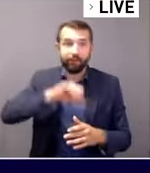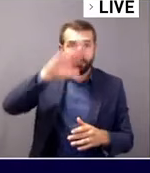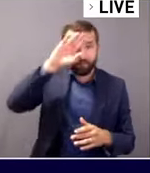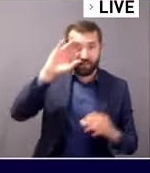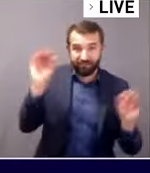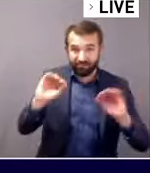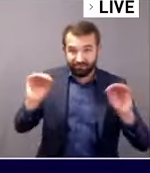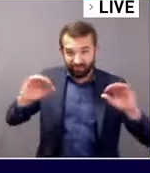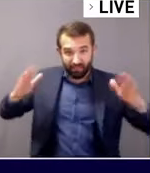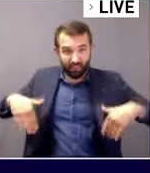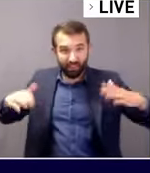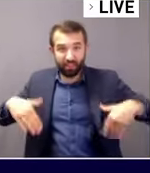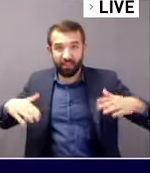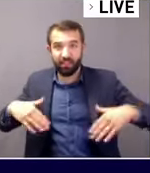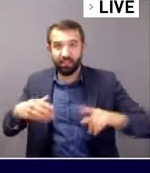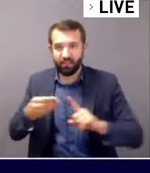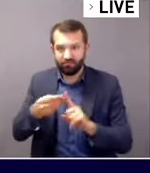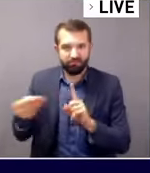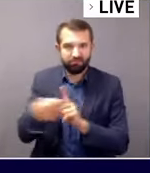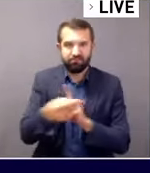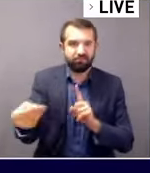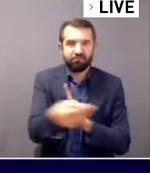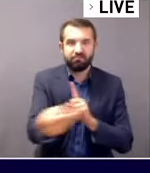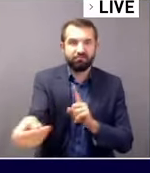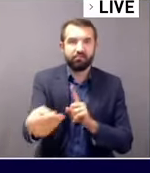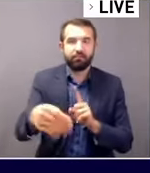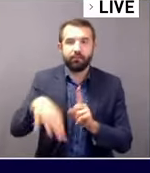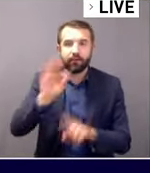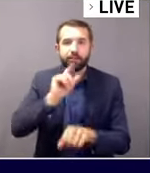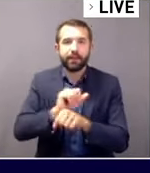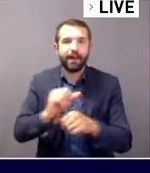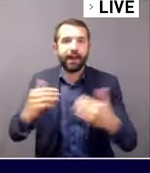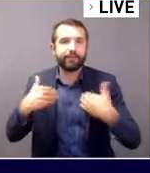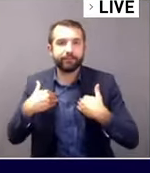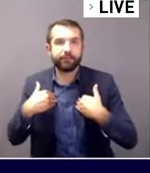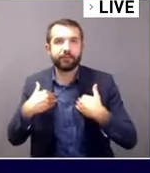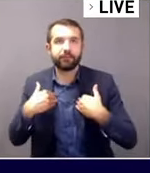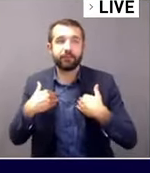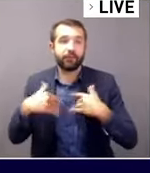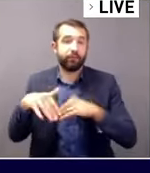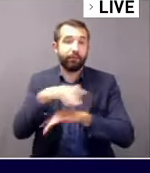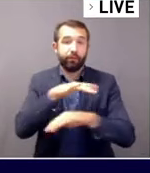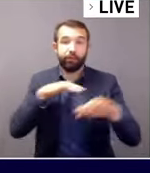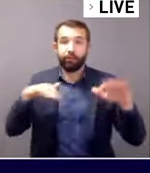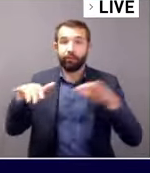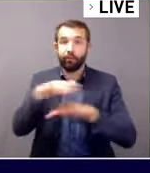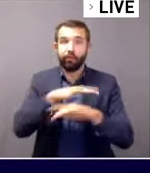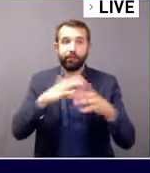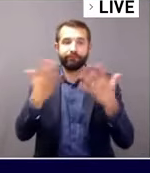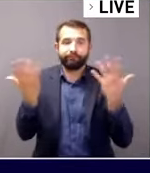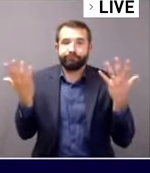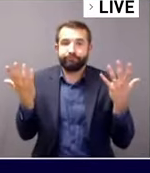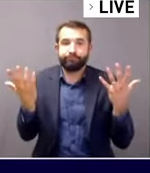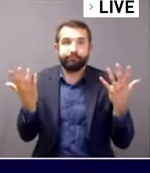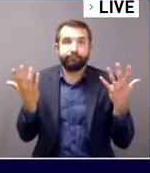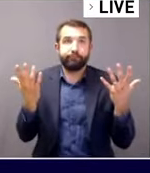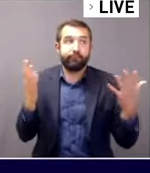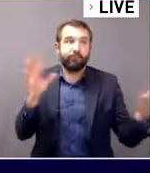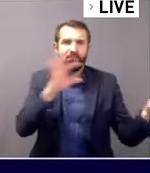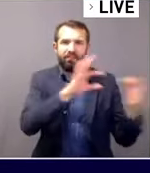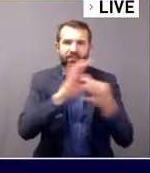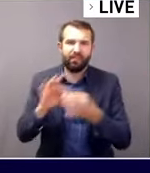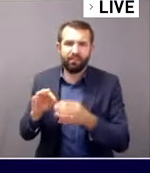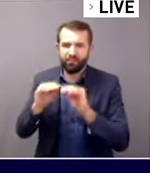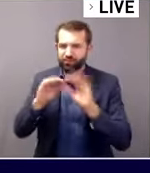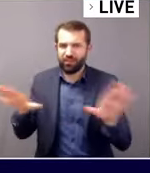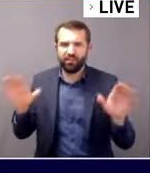their lives who then also test positive, but as far as they are aware, have no known connection because